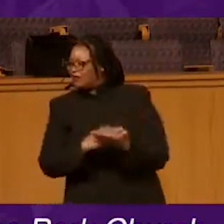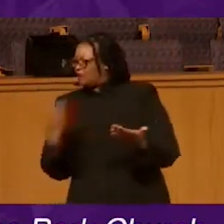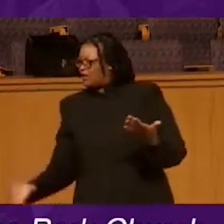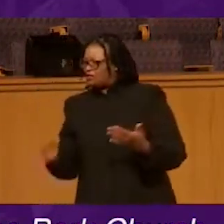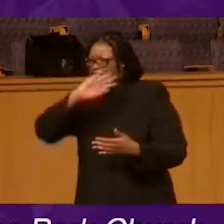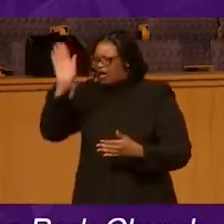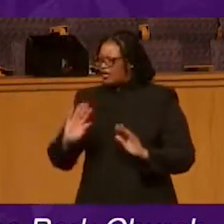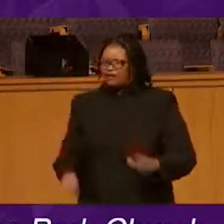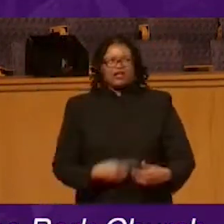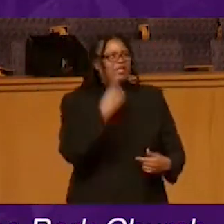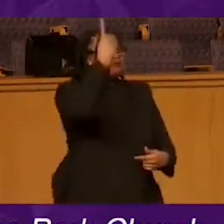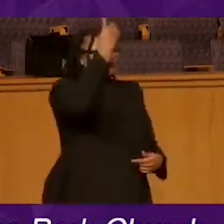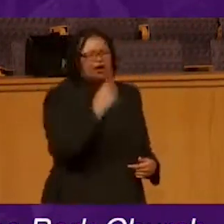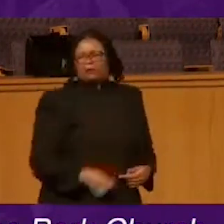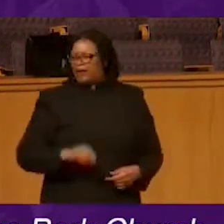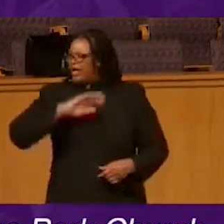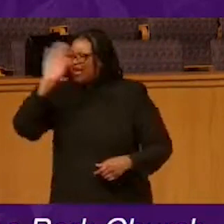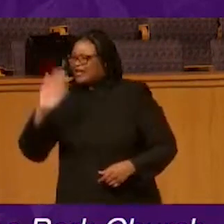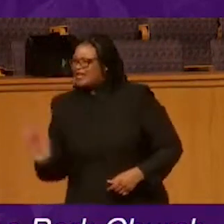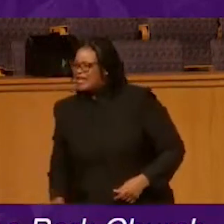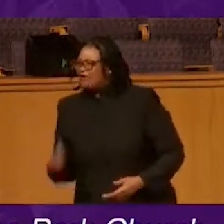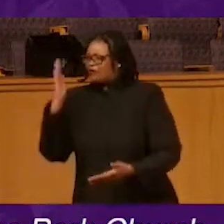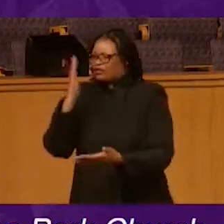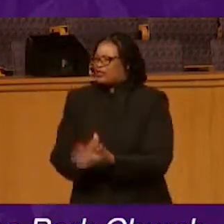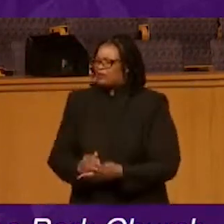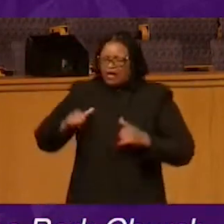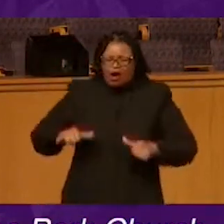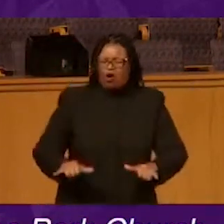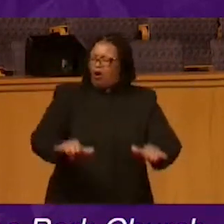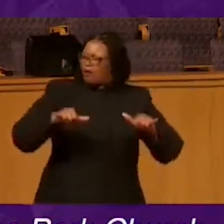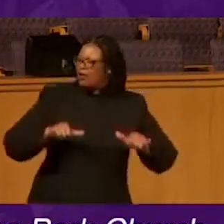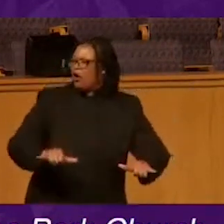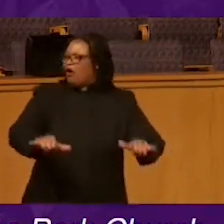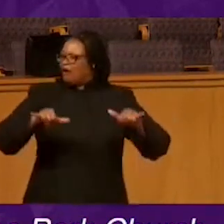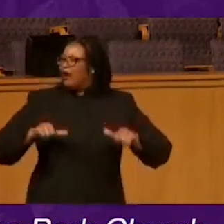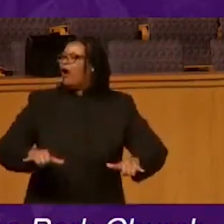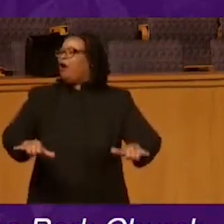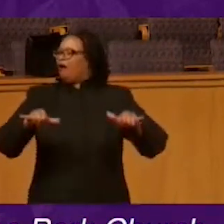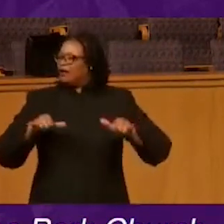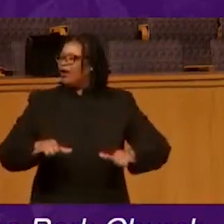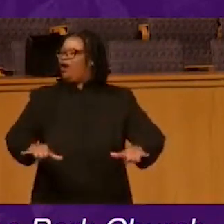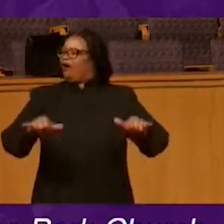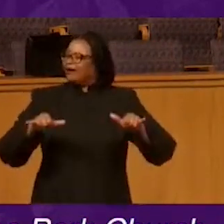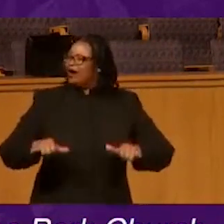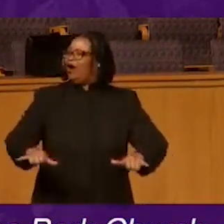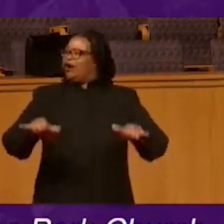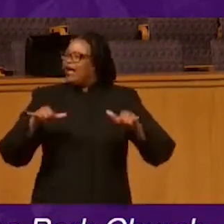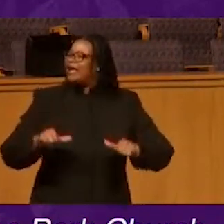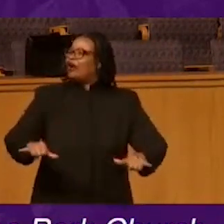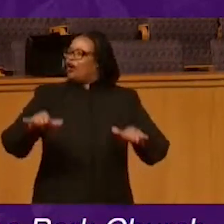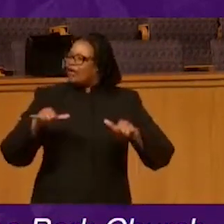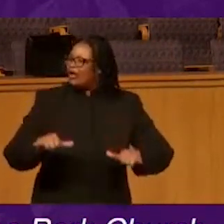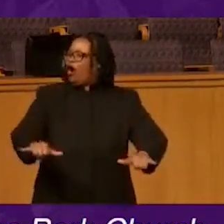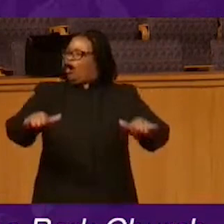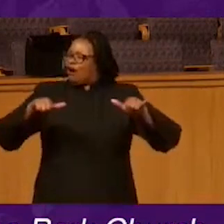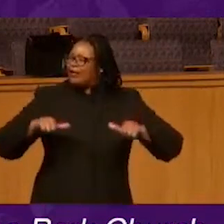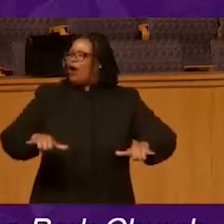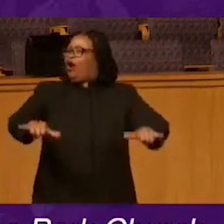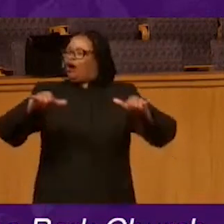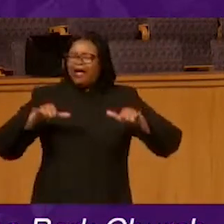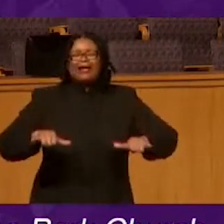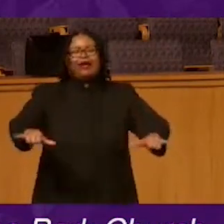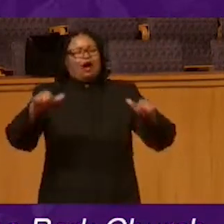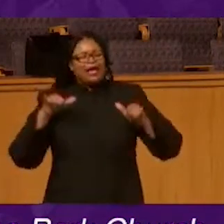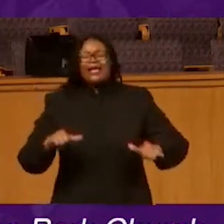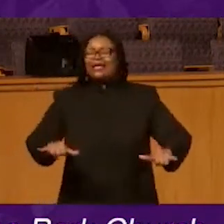up. It never runs out on us. On and on and on and on and on and on and on and on